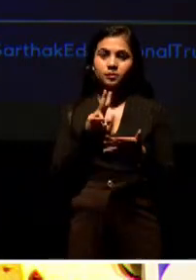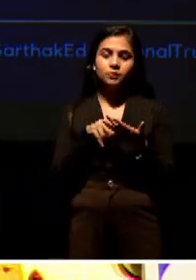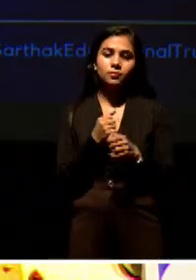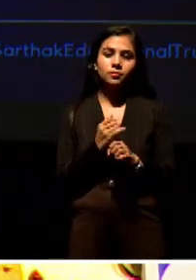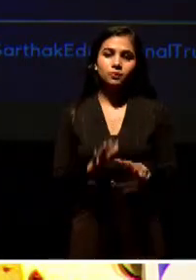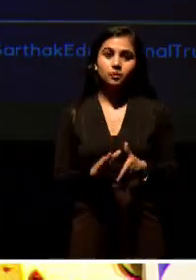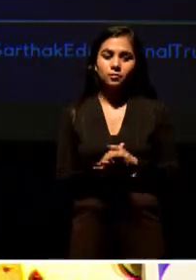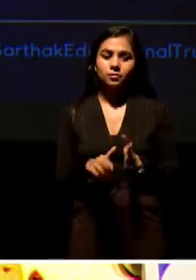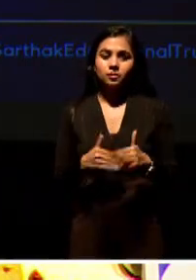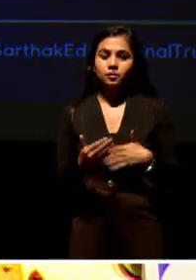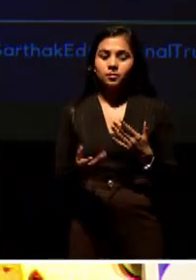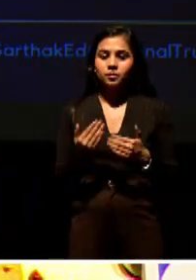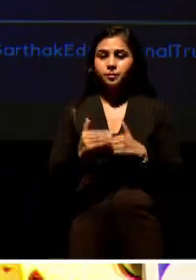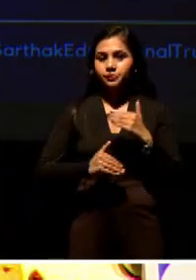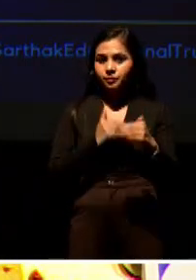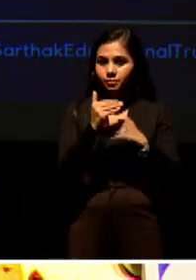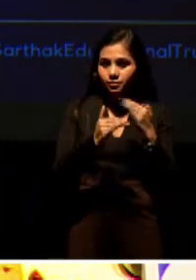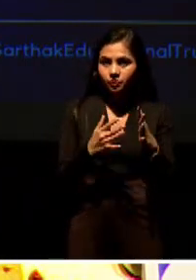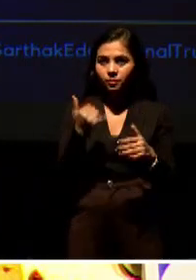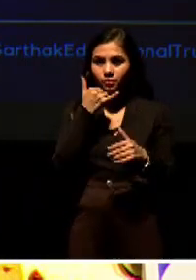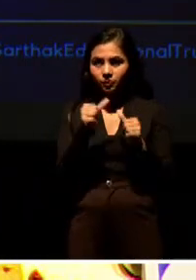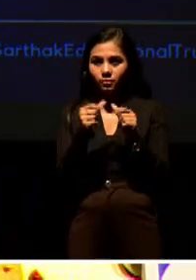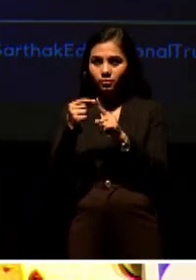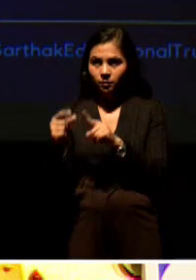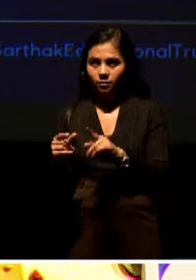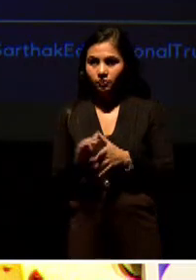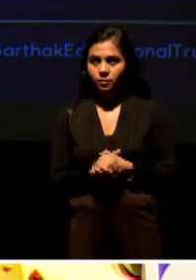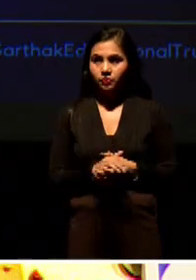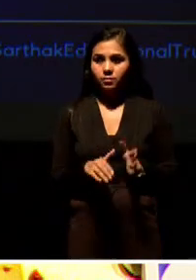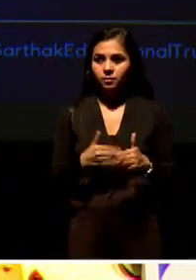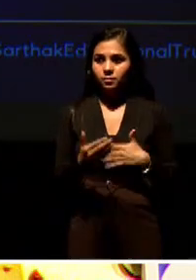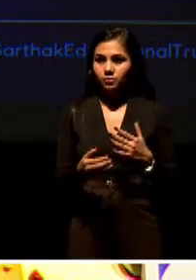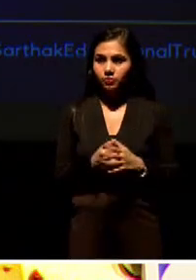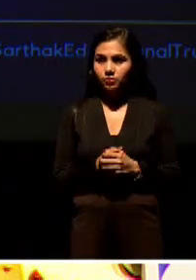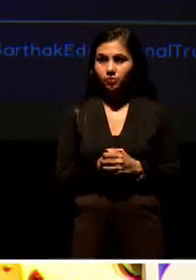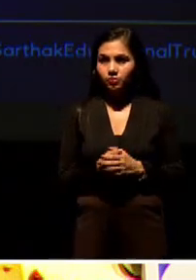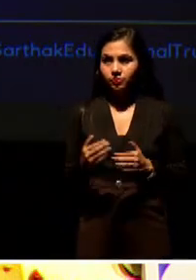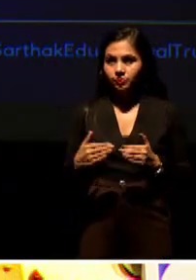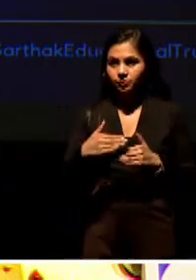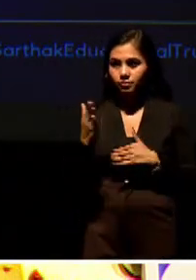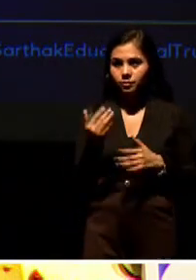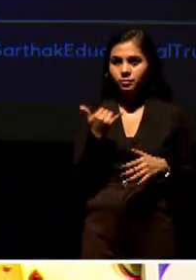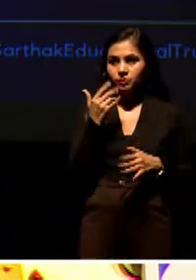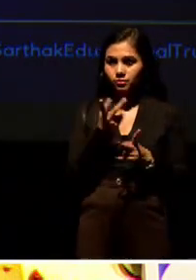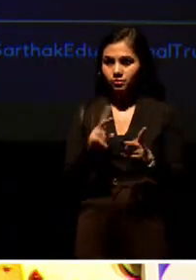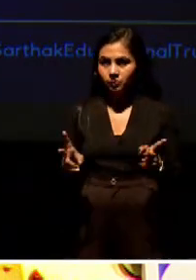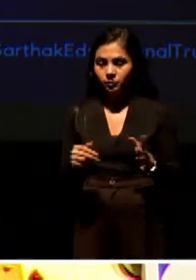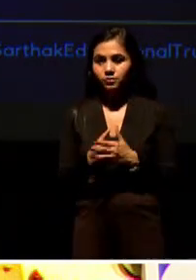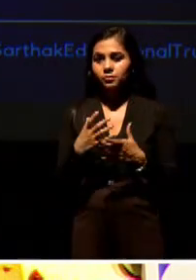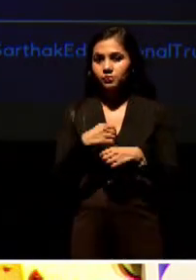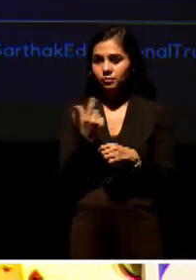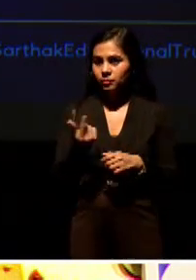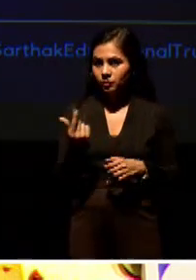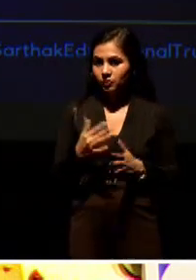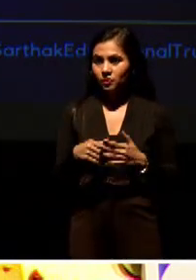that you may develop a mobile app, but you really don't know which phone it is going to work on because you have